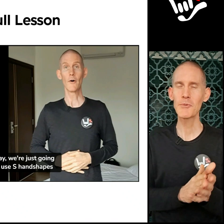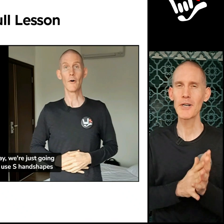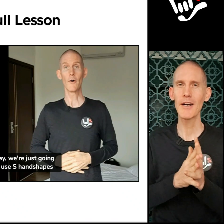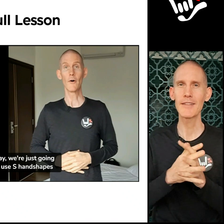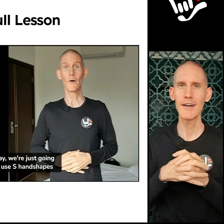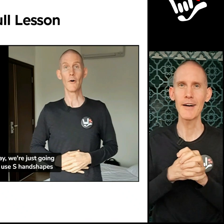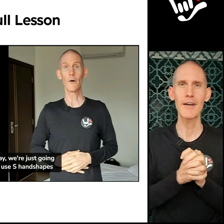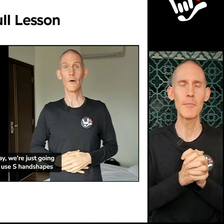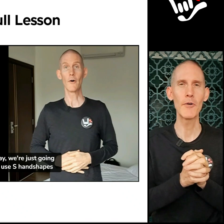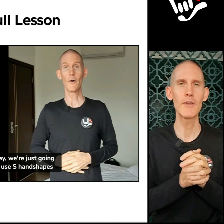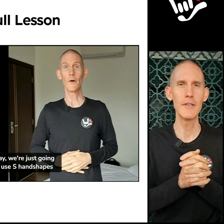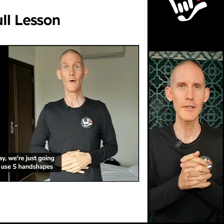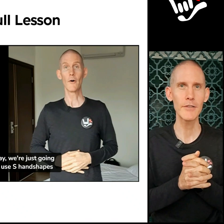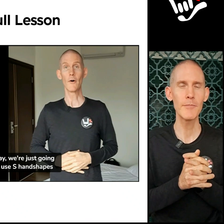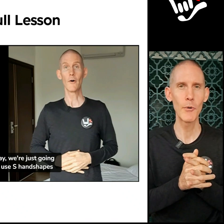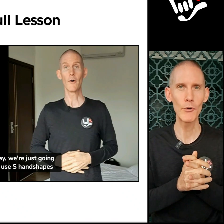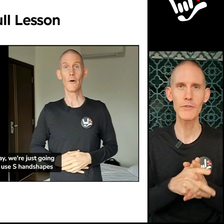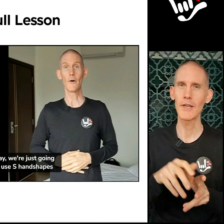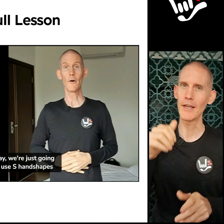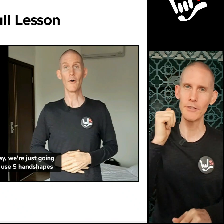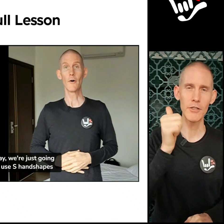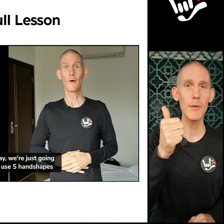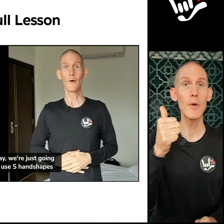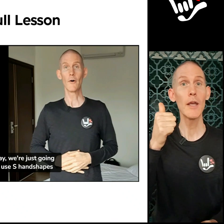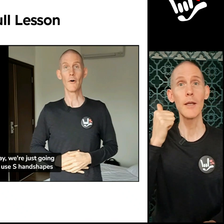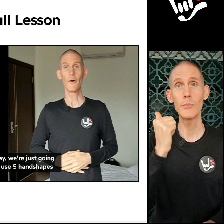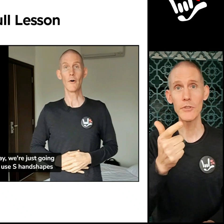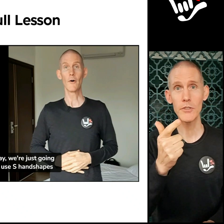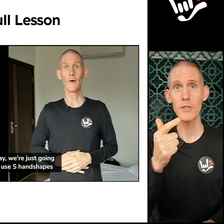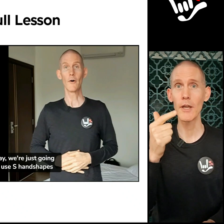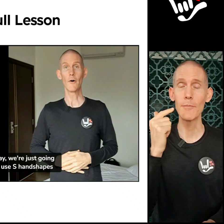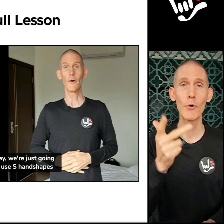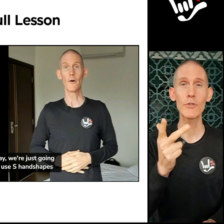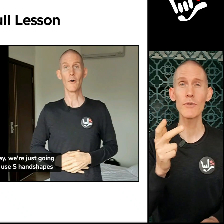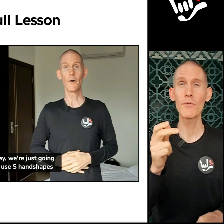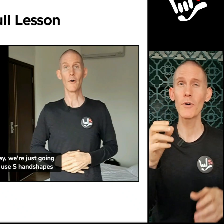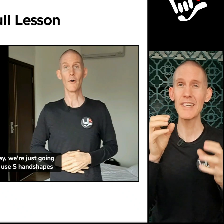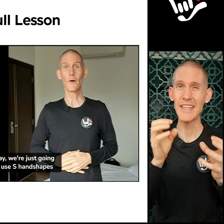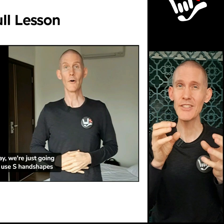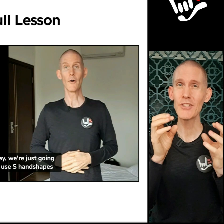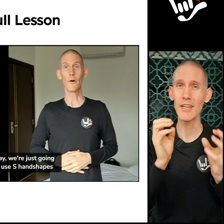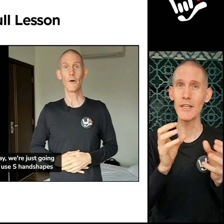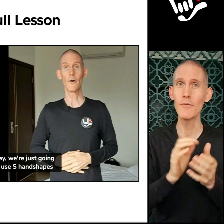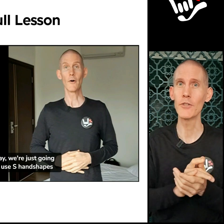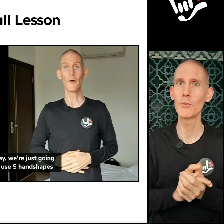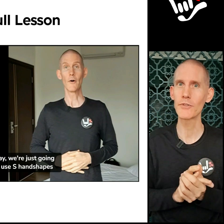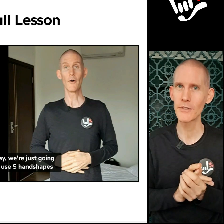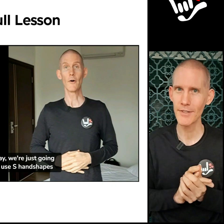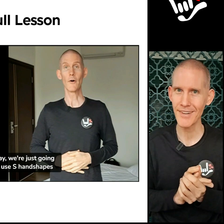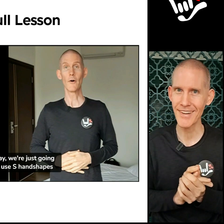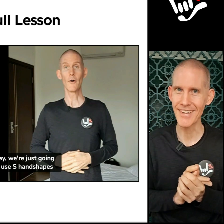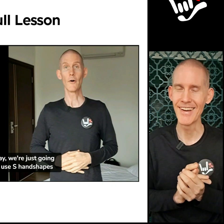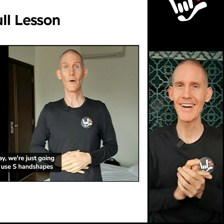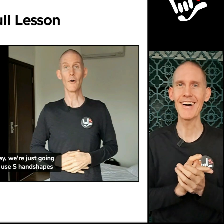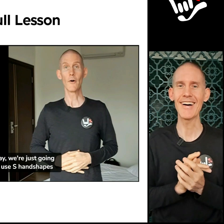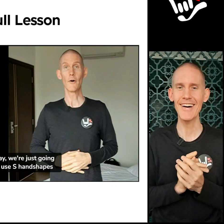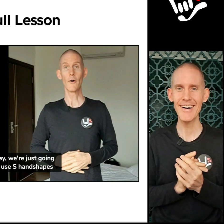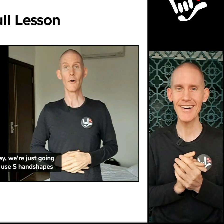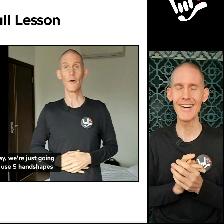this is where I talk about the nuts and bolts, the hand shape, hand position, hand motion for each individual